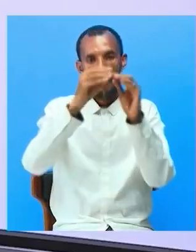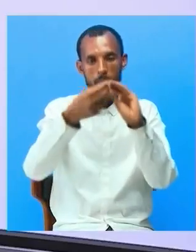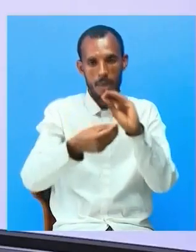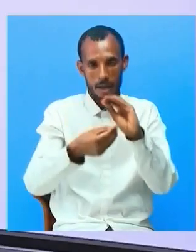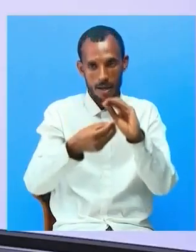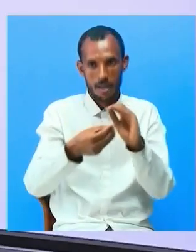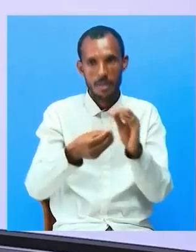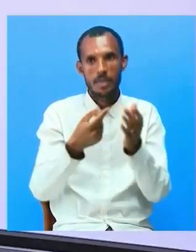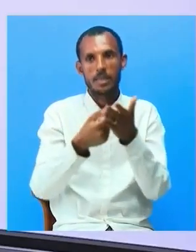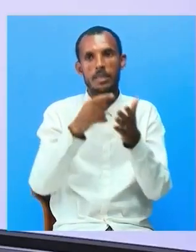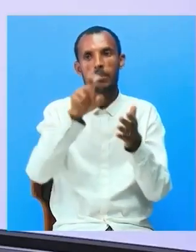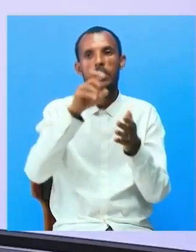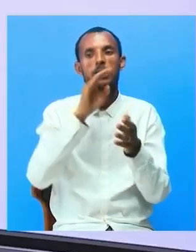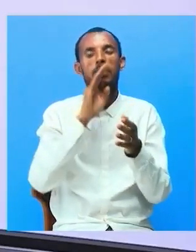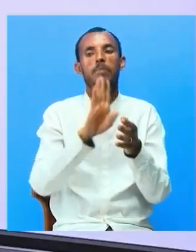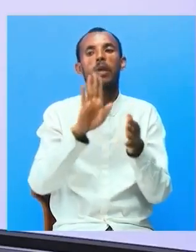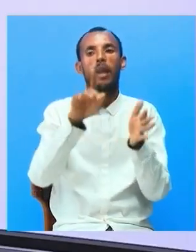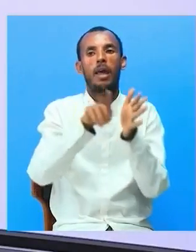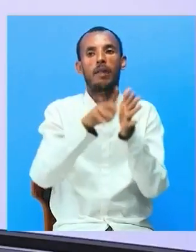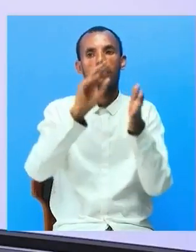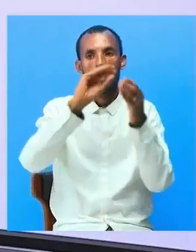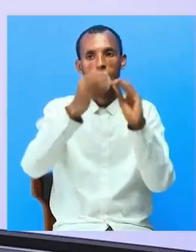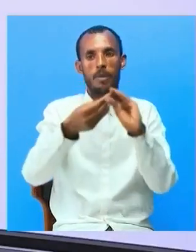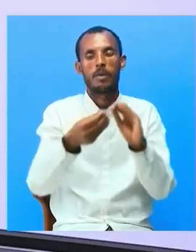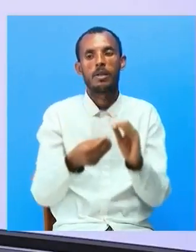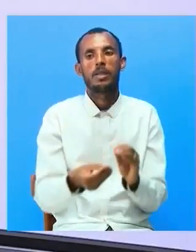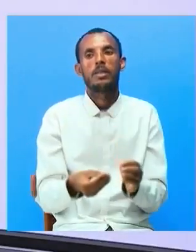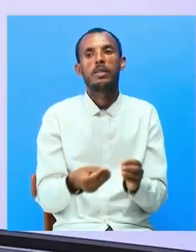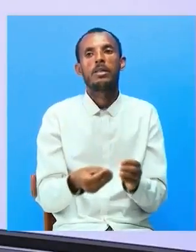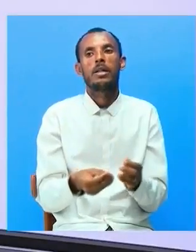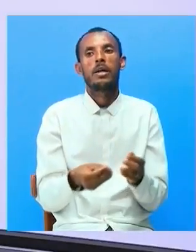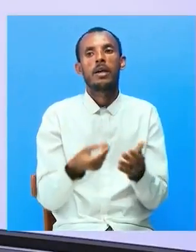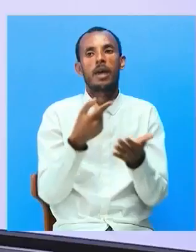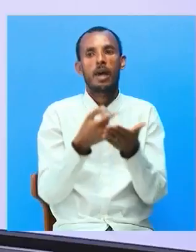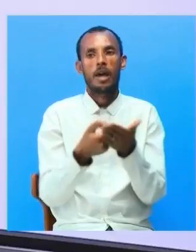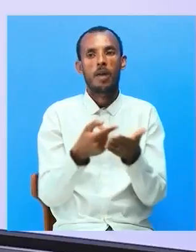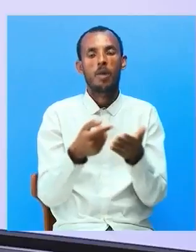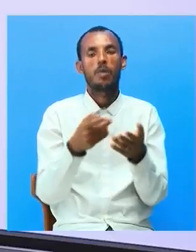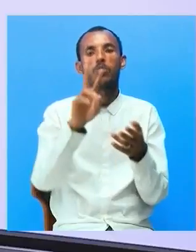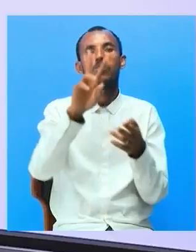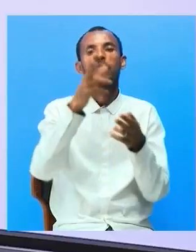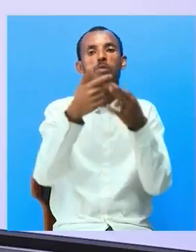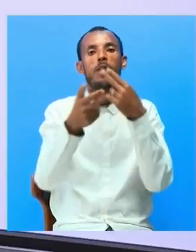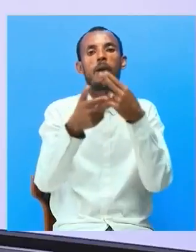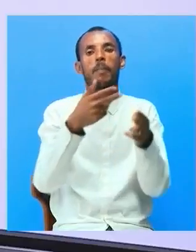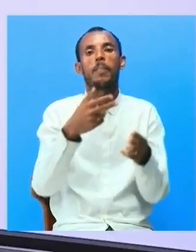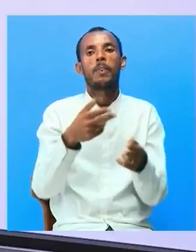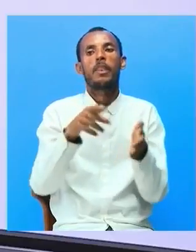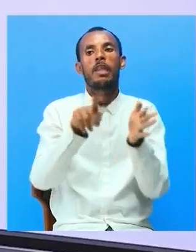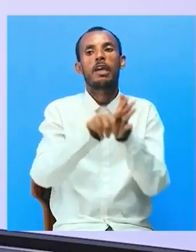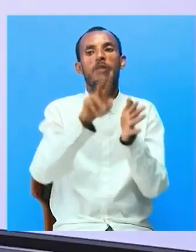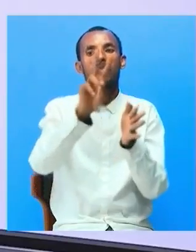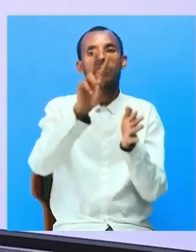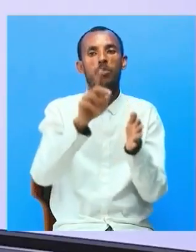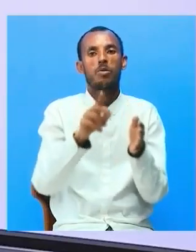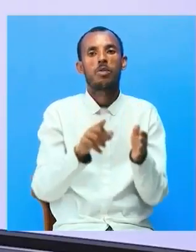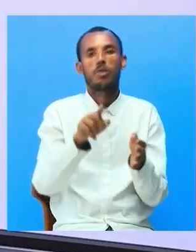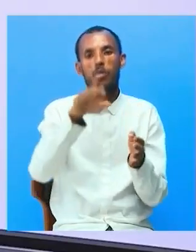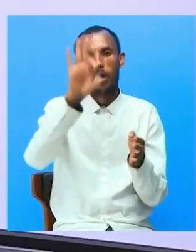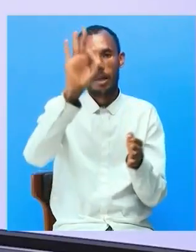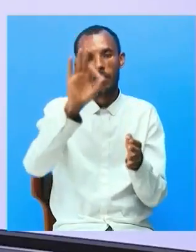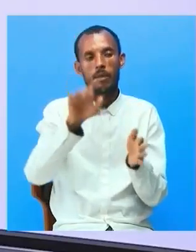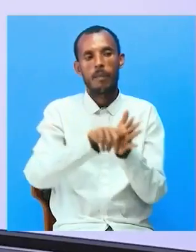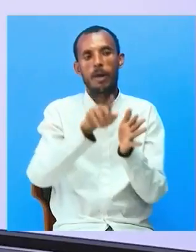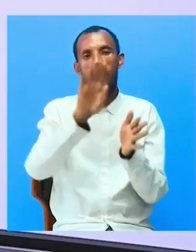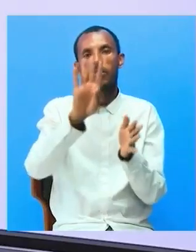must be, this must be negative number to get the product negative. Therefore, here, when you multiply 2 by negative 2, you get minus